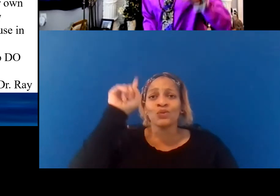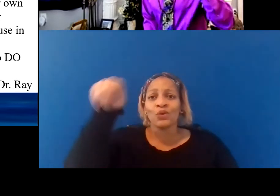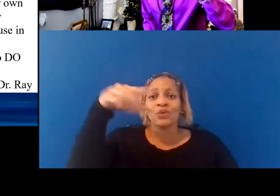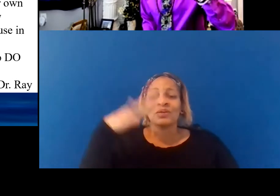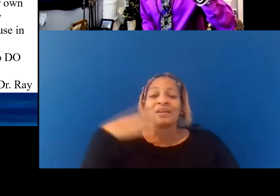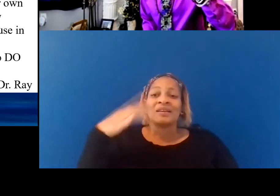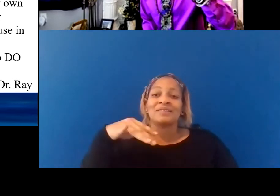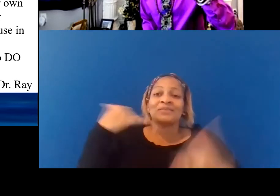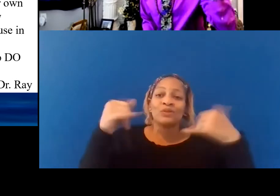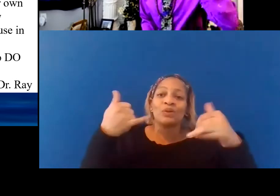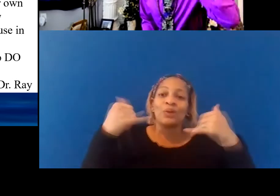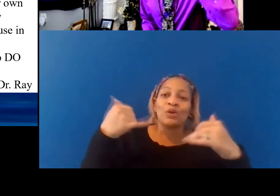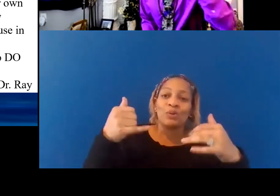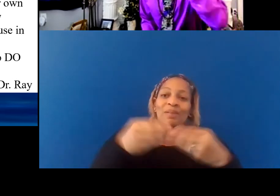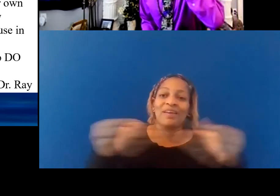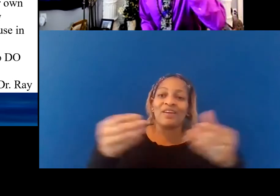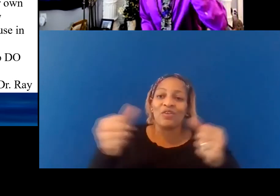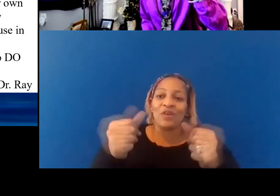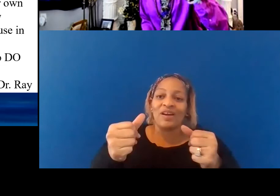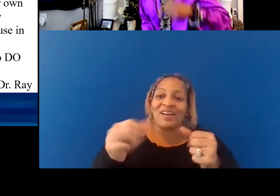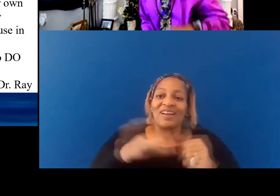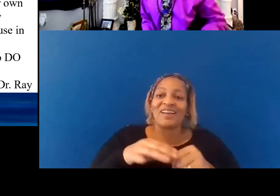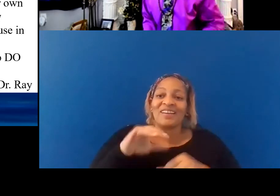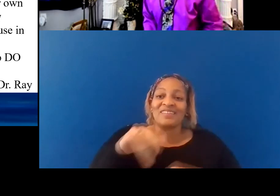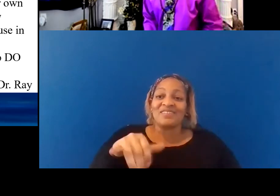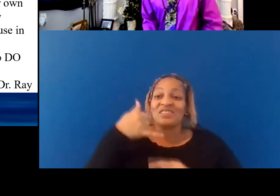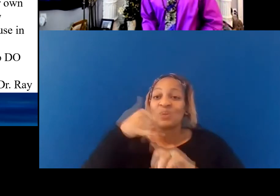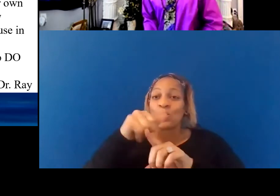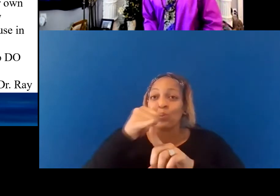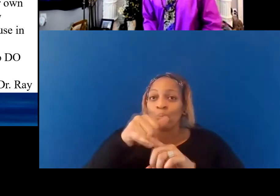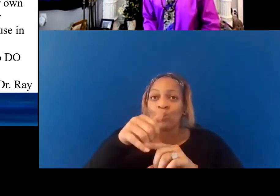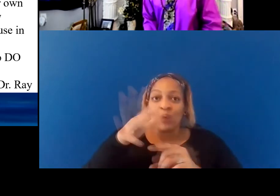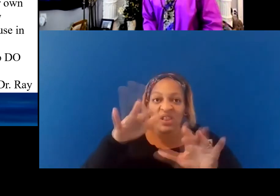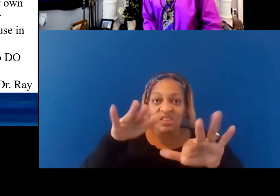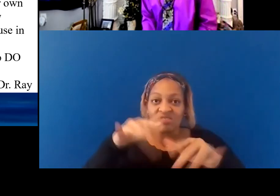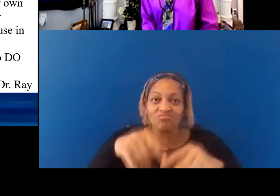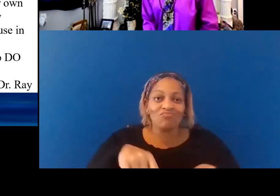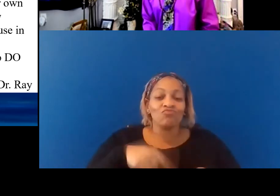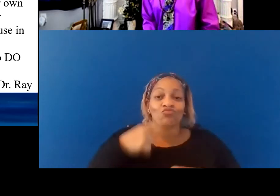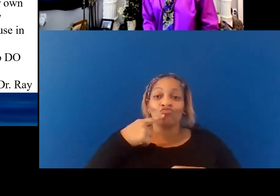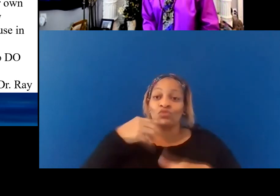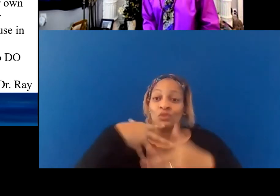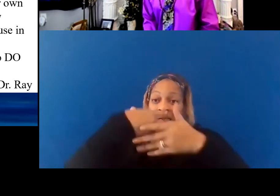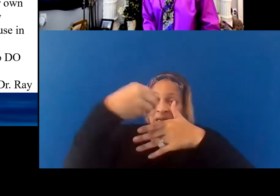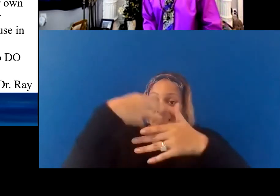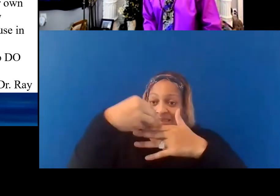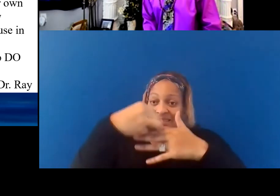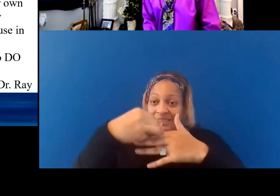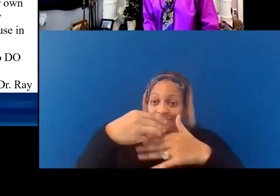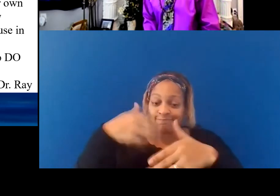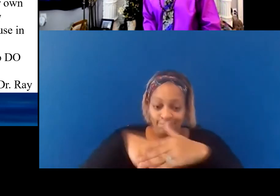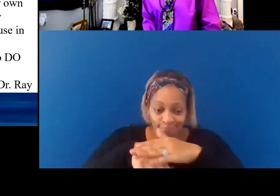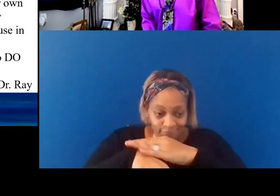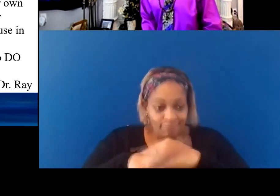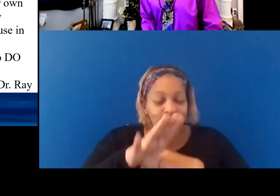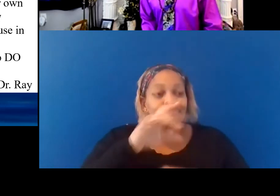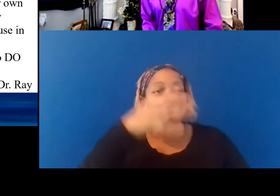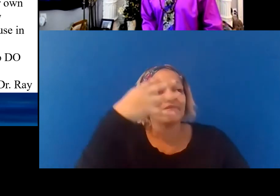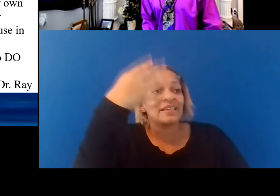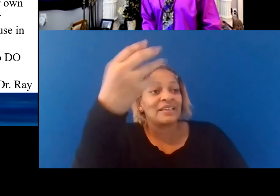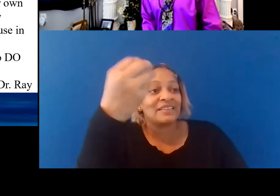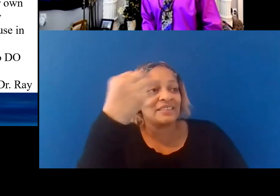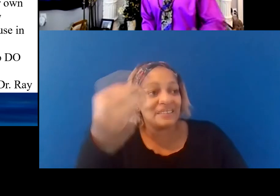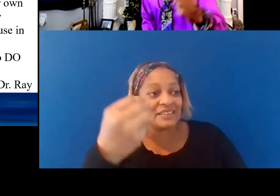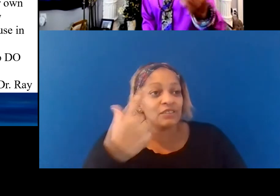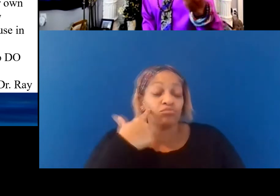confronting you at 3 o'clock, I'm getting you. And you step out there like, it's going to be what it's going to be. And then you step